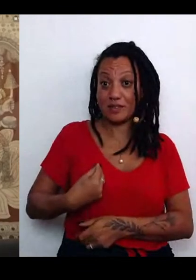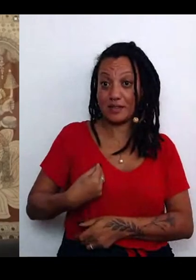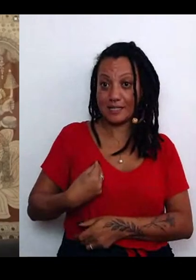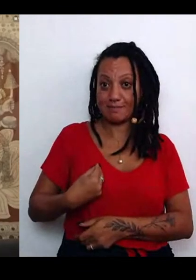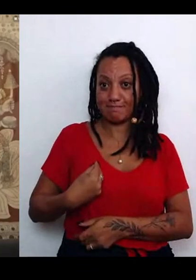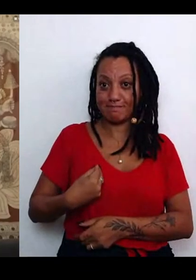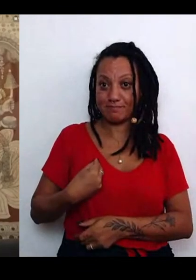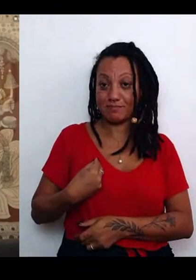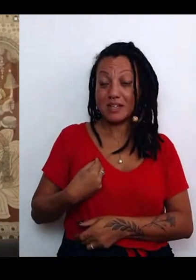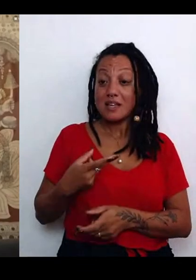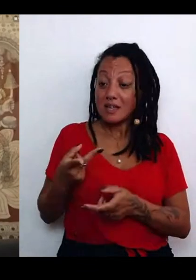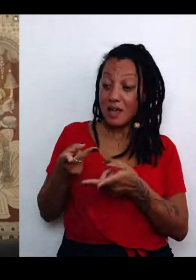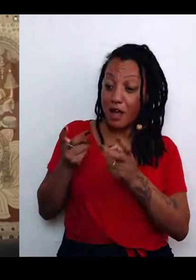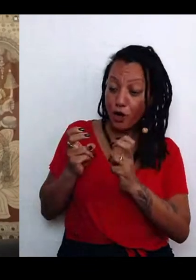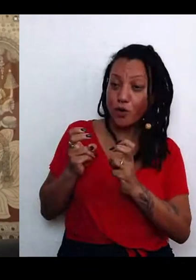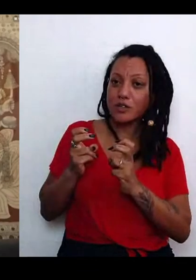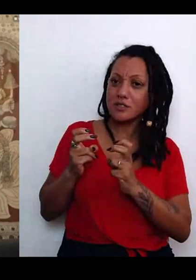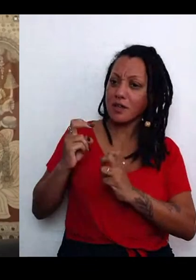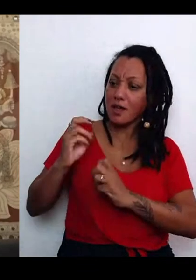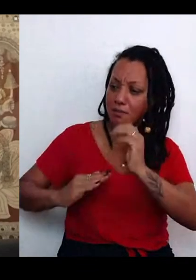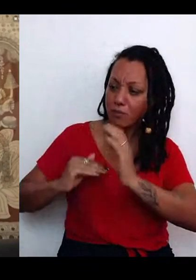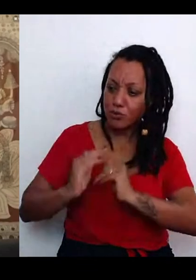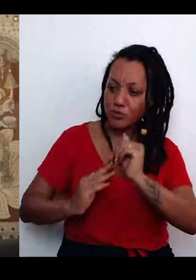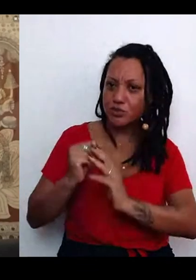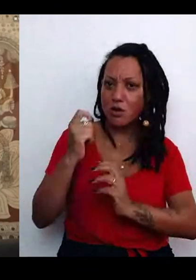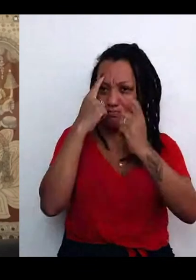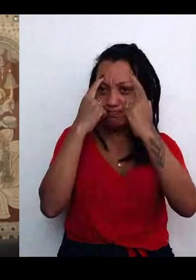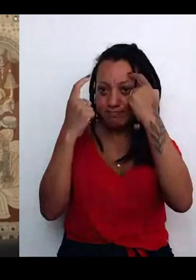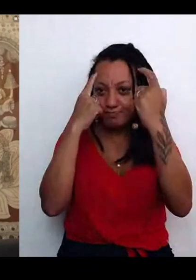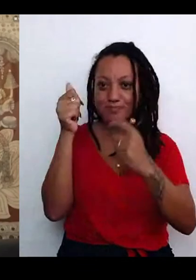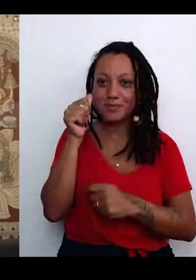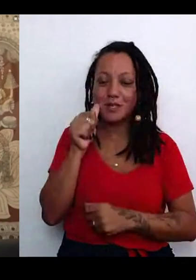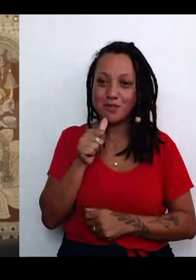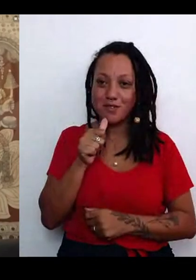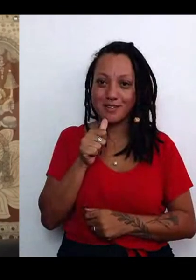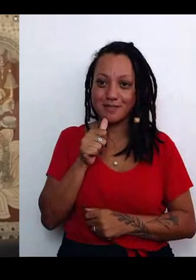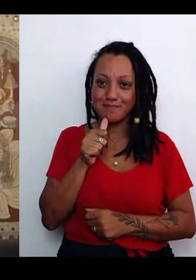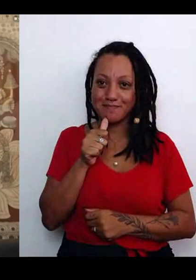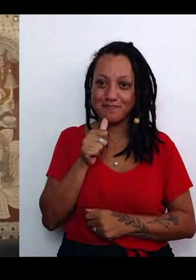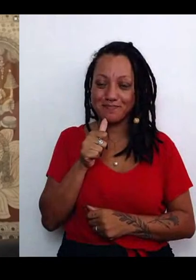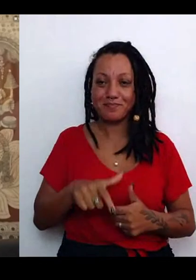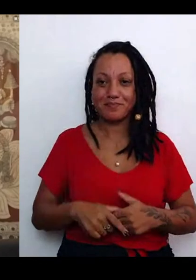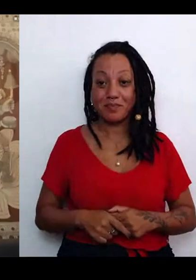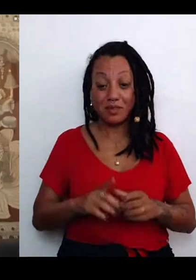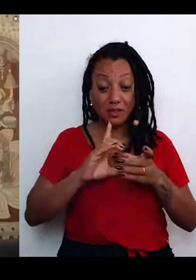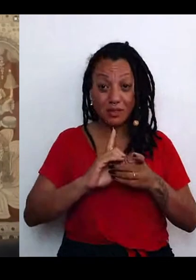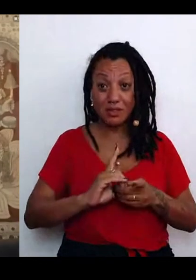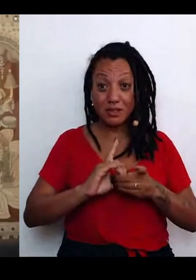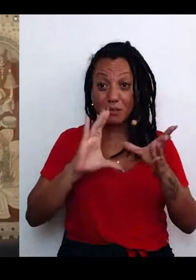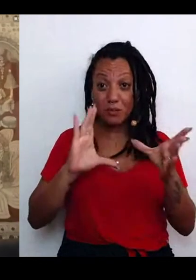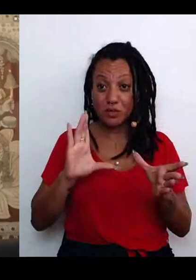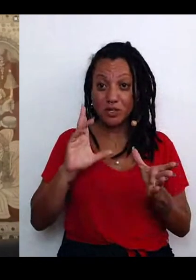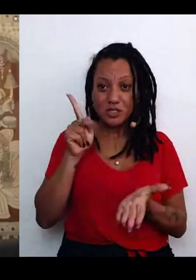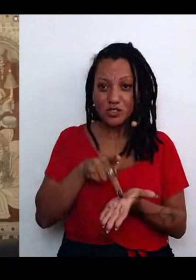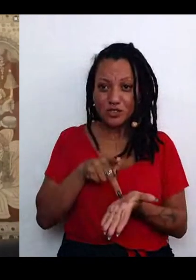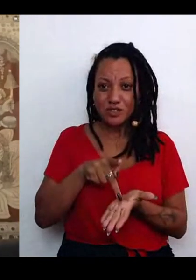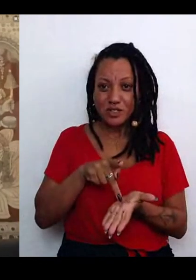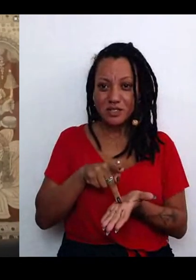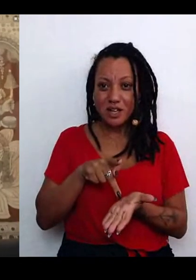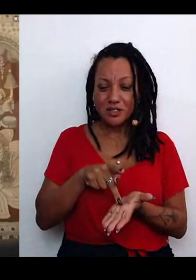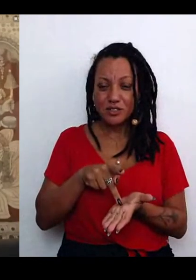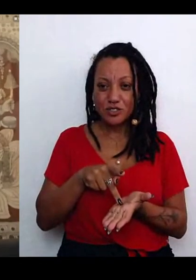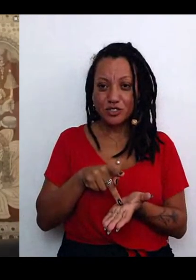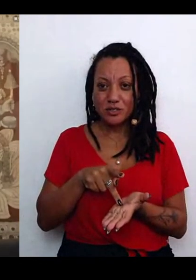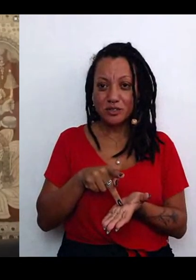is this interconnected but diverse liberations of every